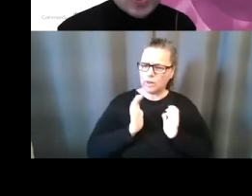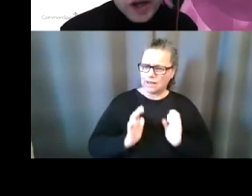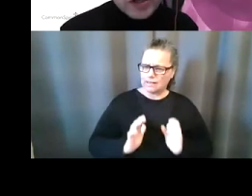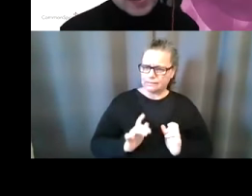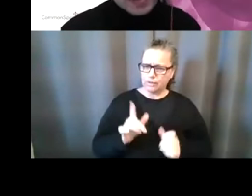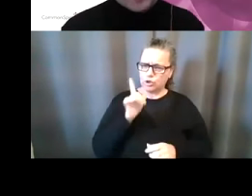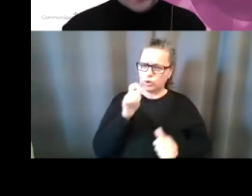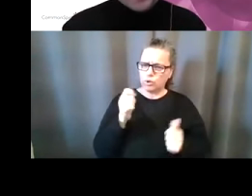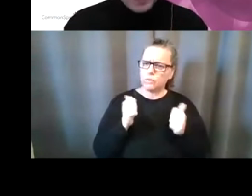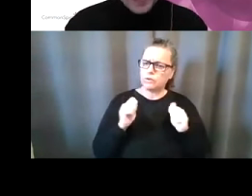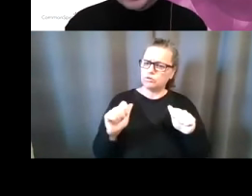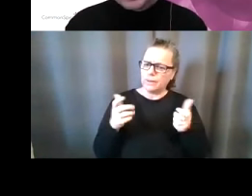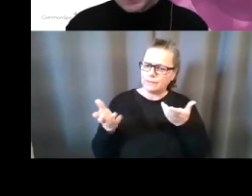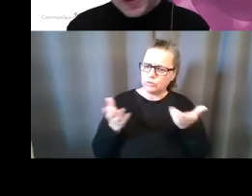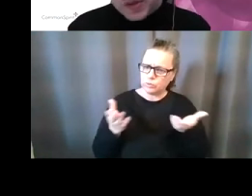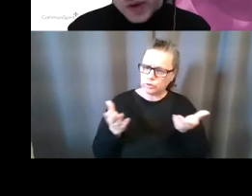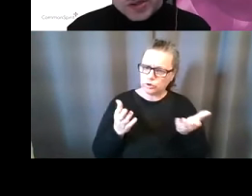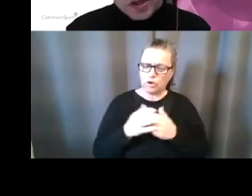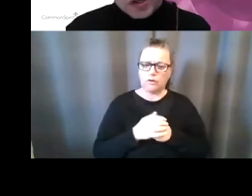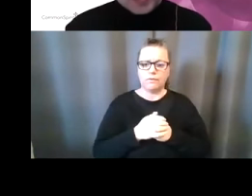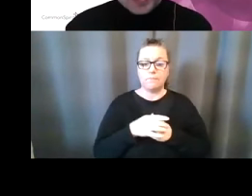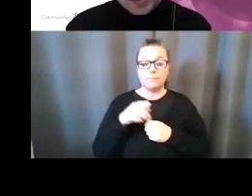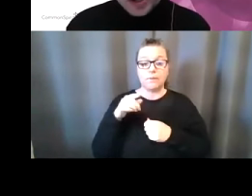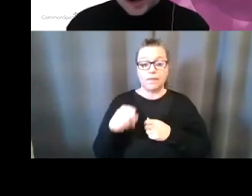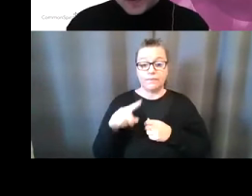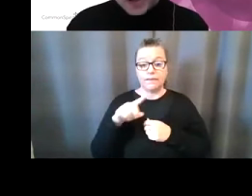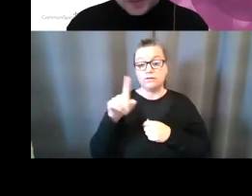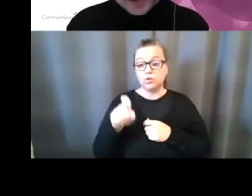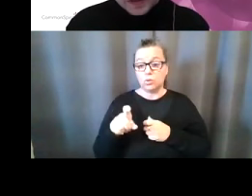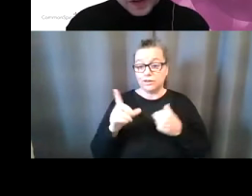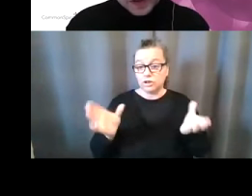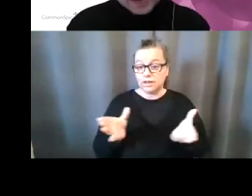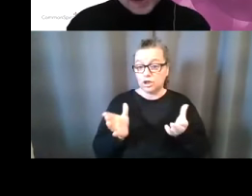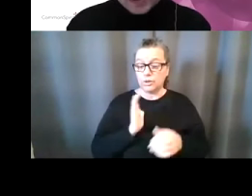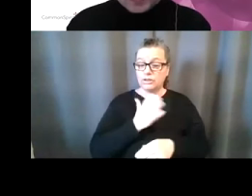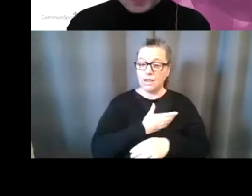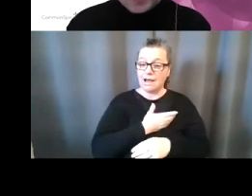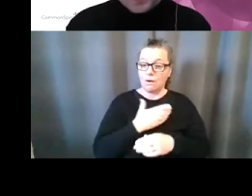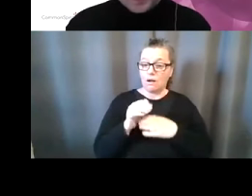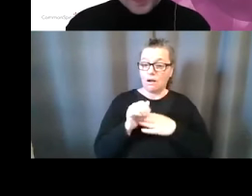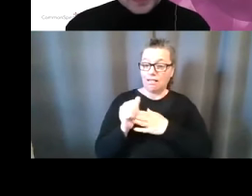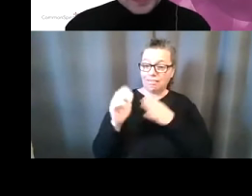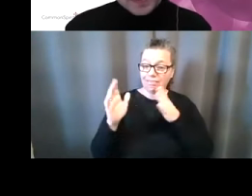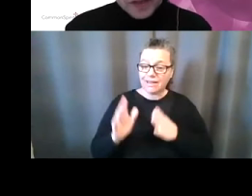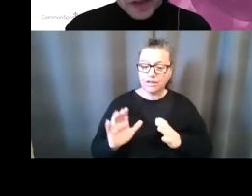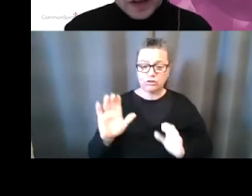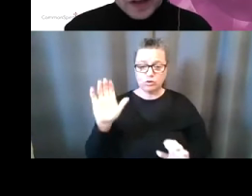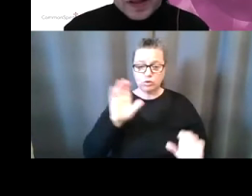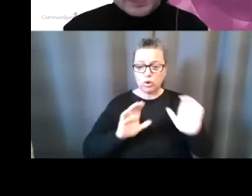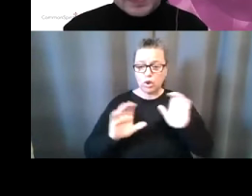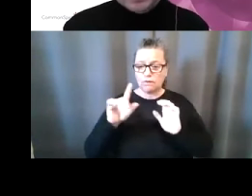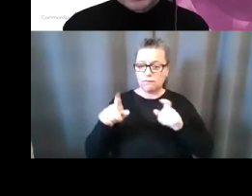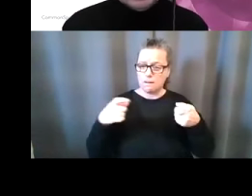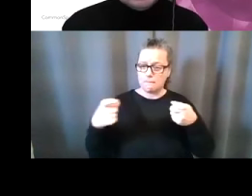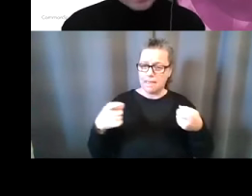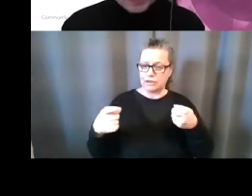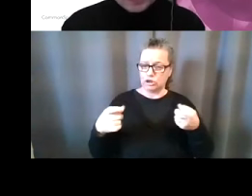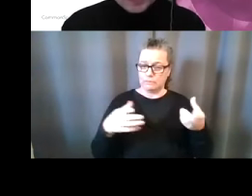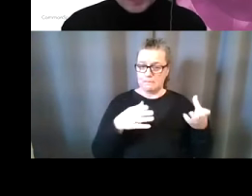are you trying to serve? And so this question encouraged our Virginia Mason leaders to look for a management method that placed